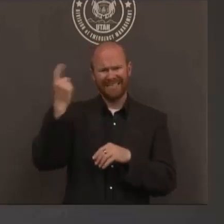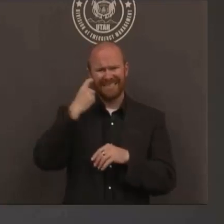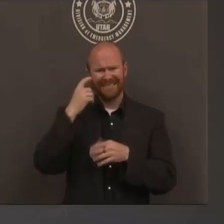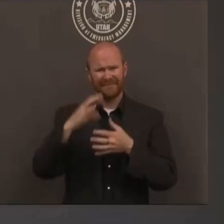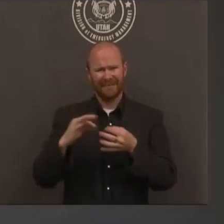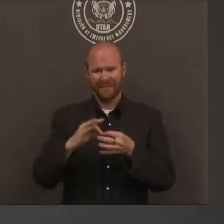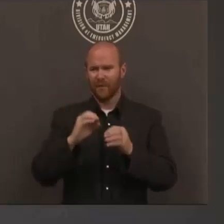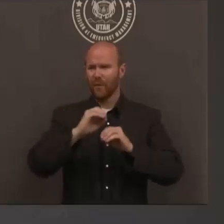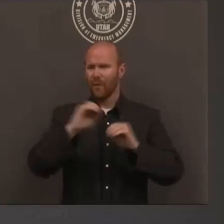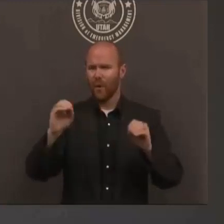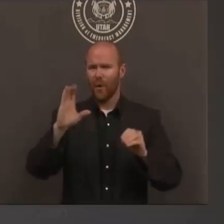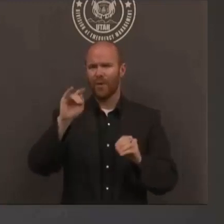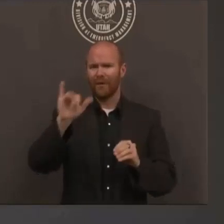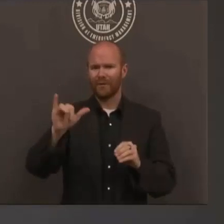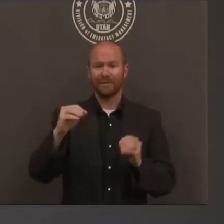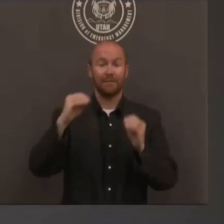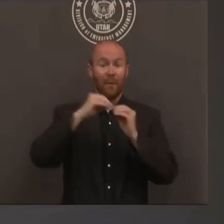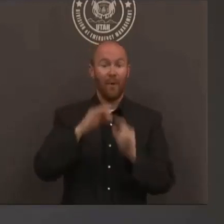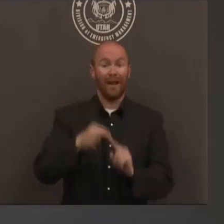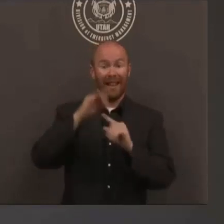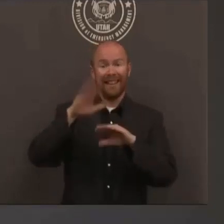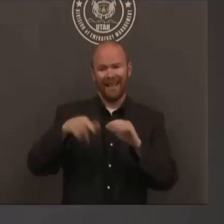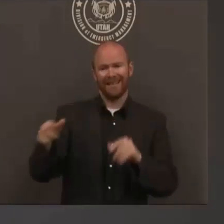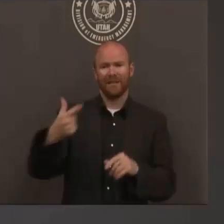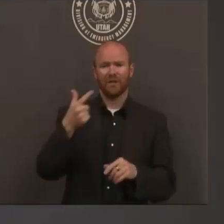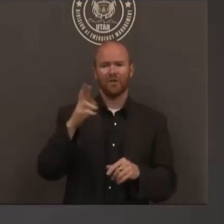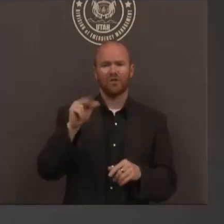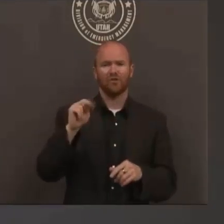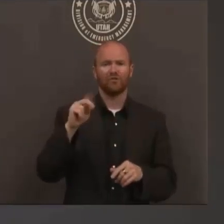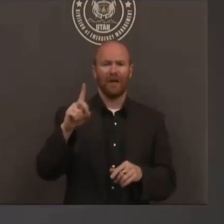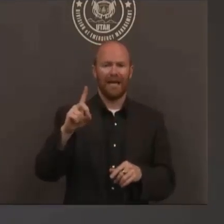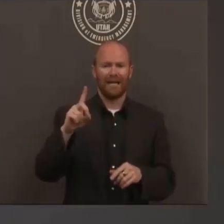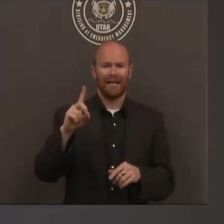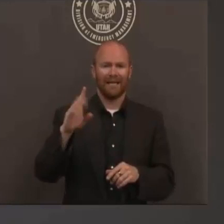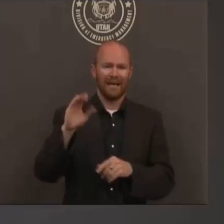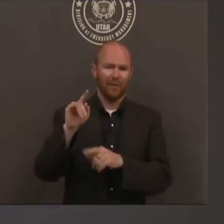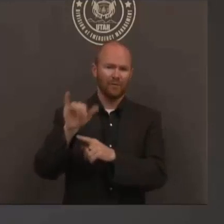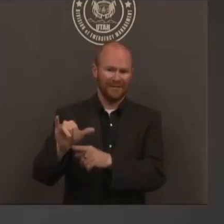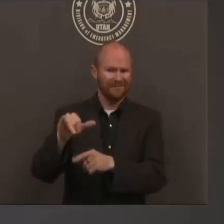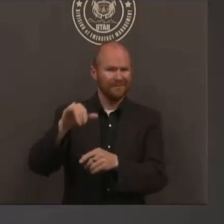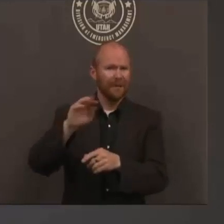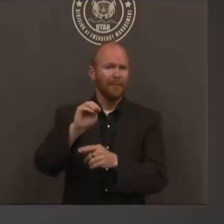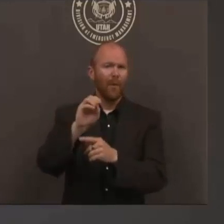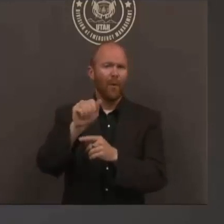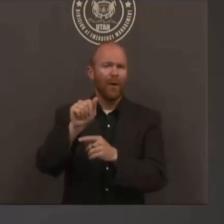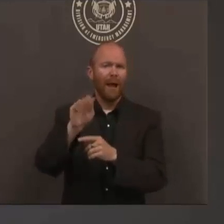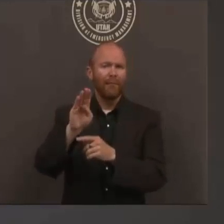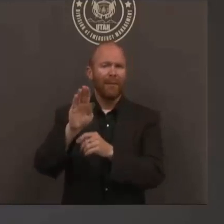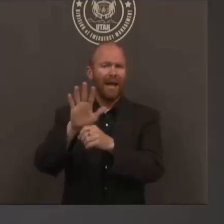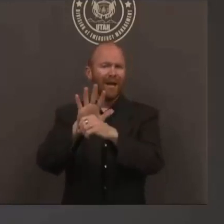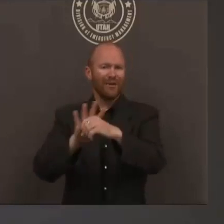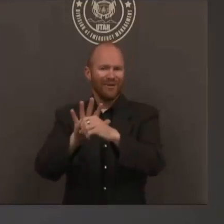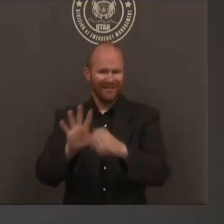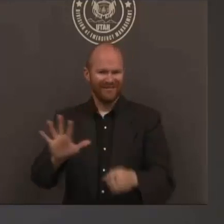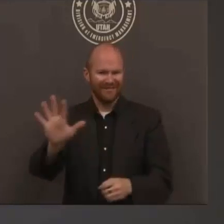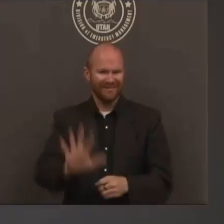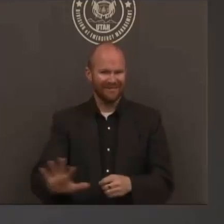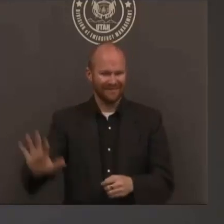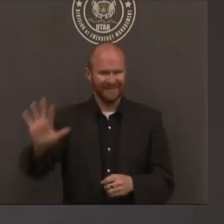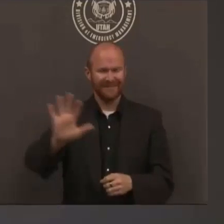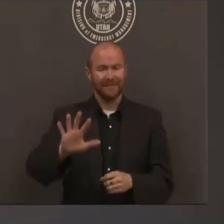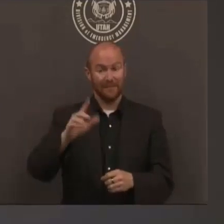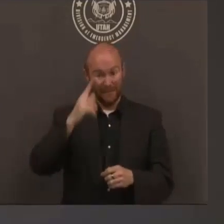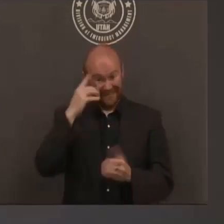no county that is more unique than what Grand County faces, unquote. He said that in reference to a question about Moab's economic and public